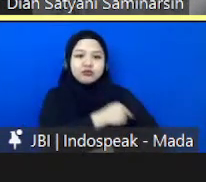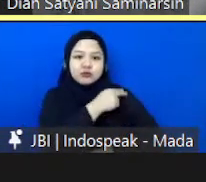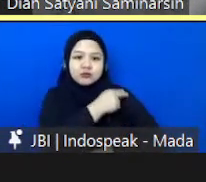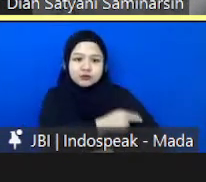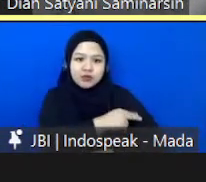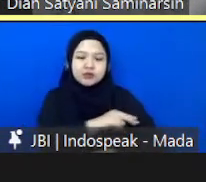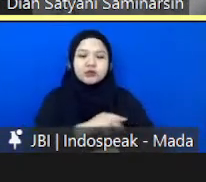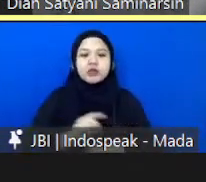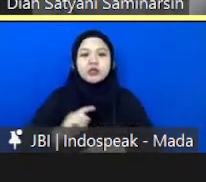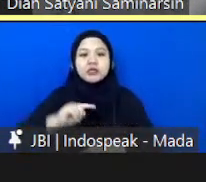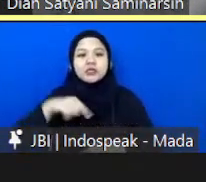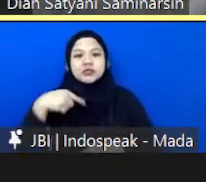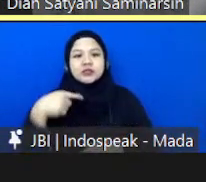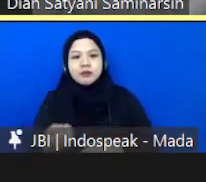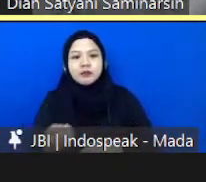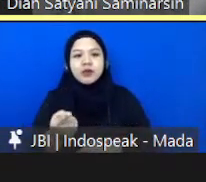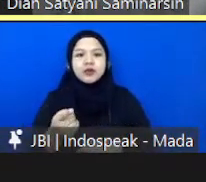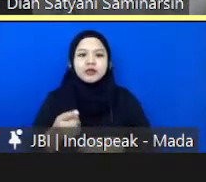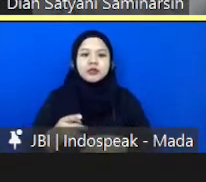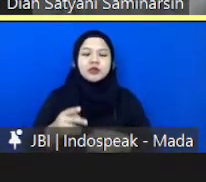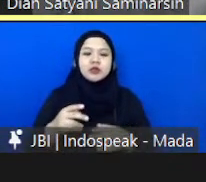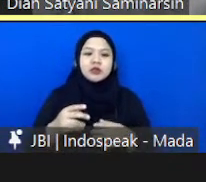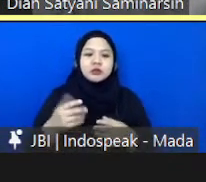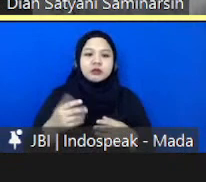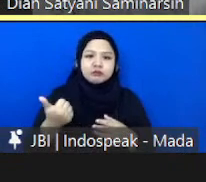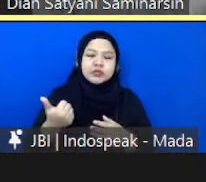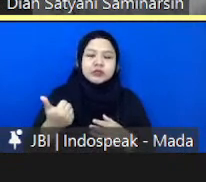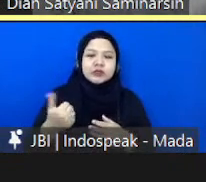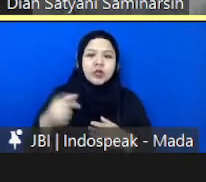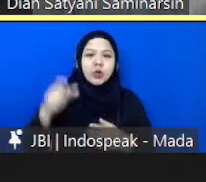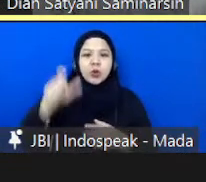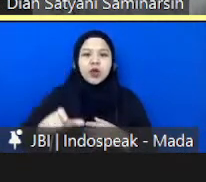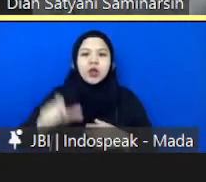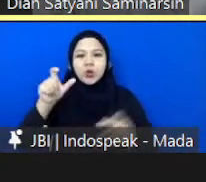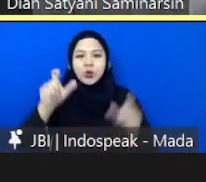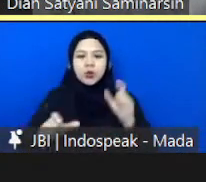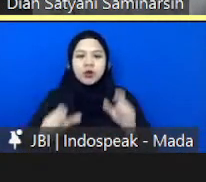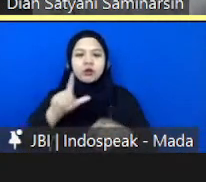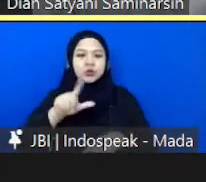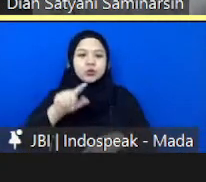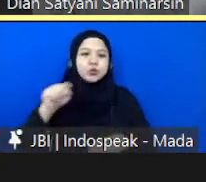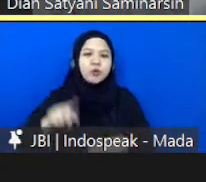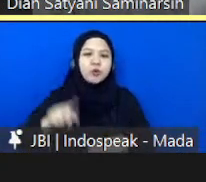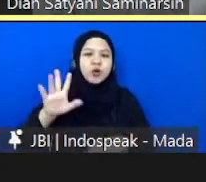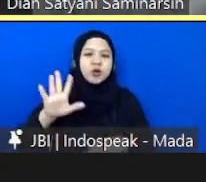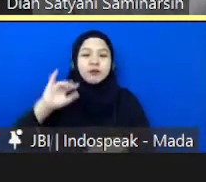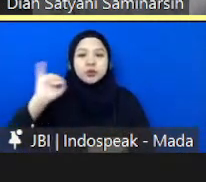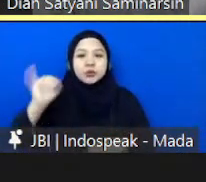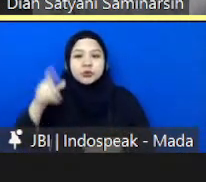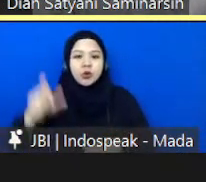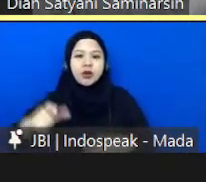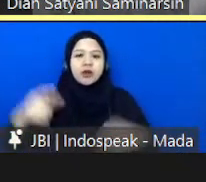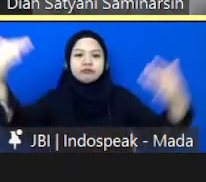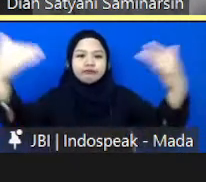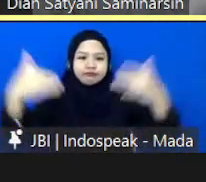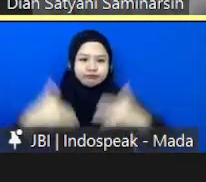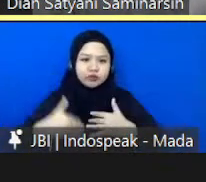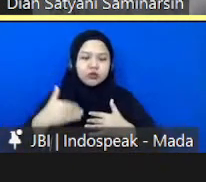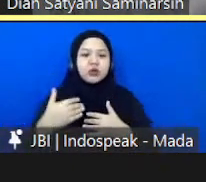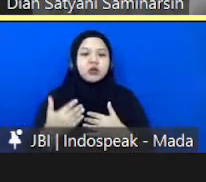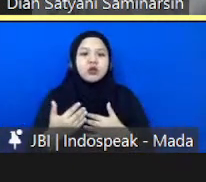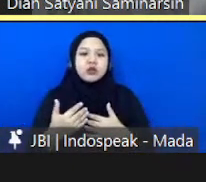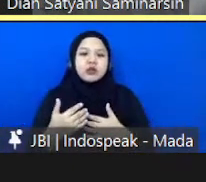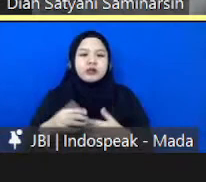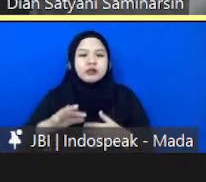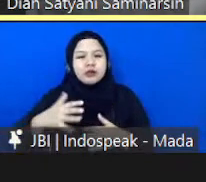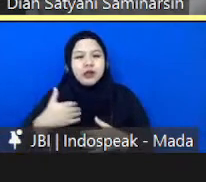outreach of 7.25 million people, which attributed to 84% of COVID cases in the whole